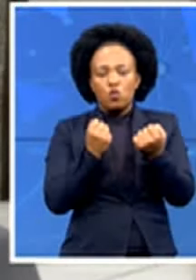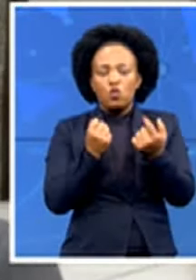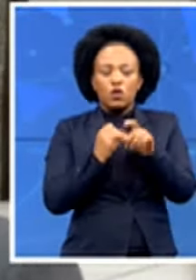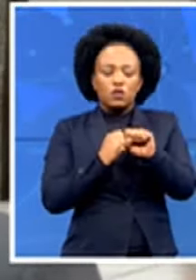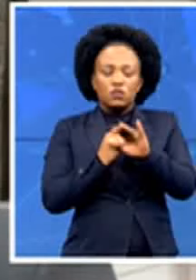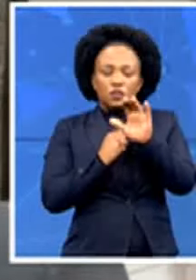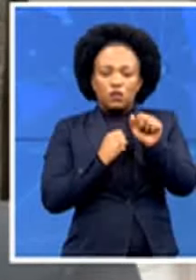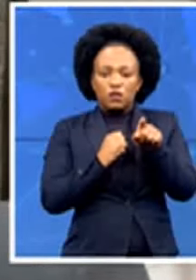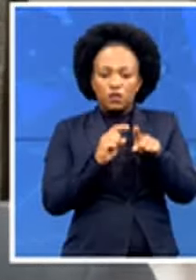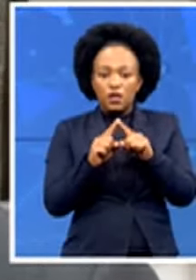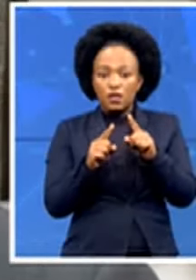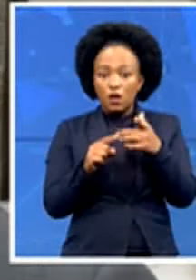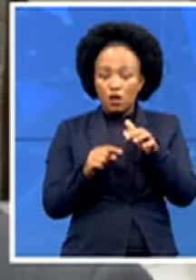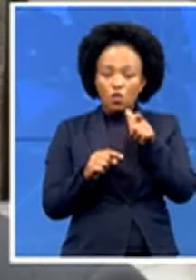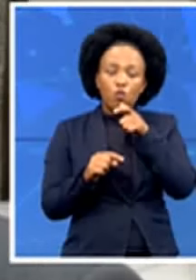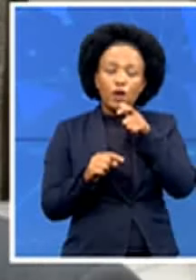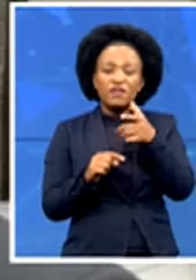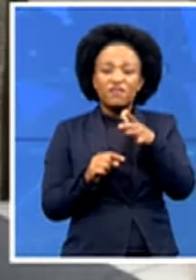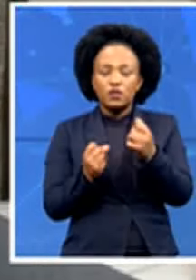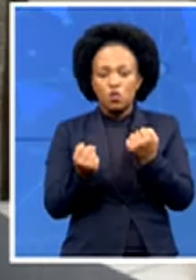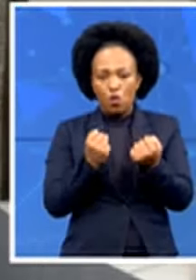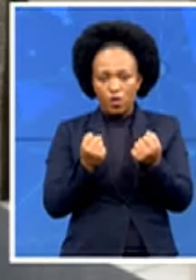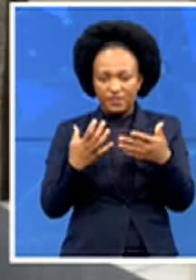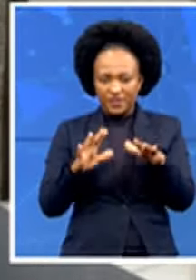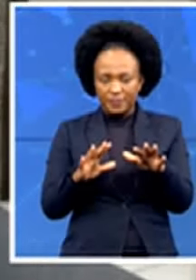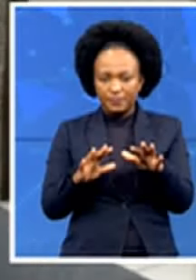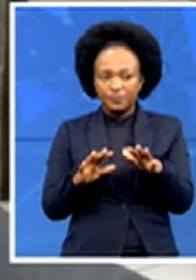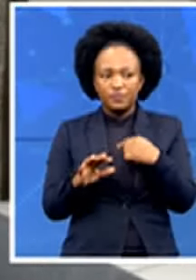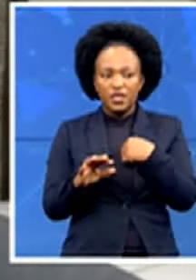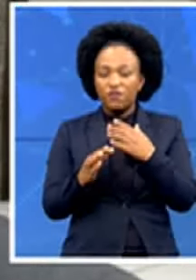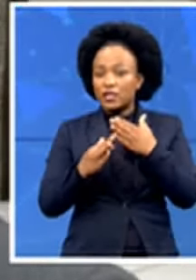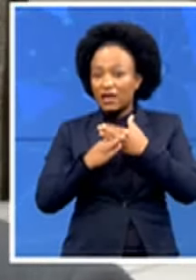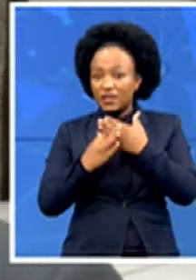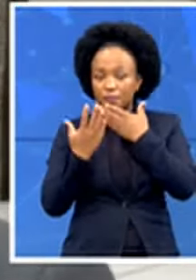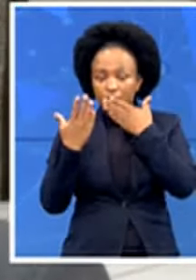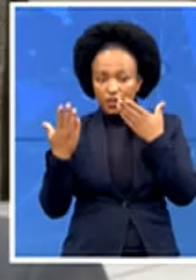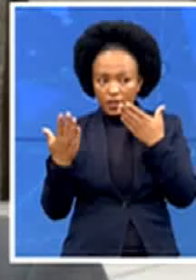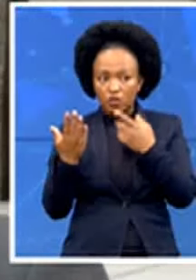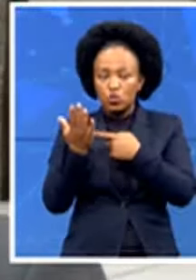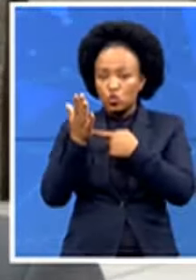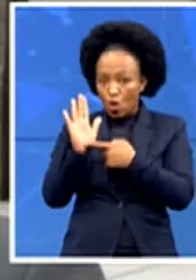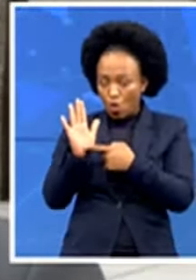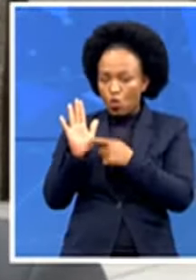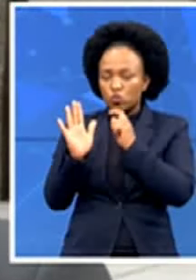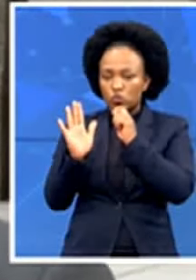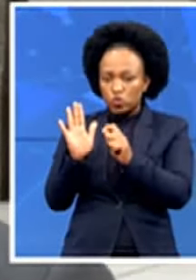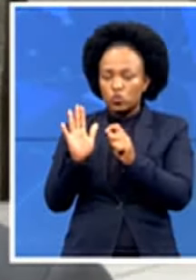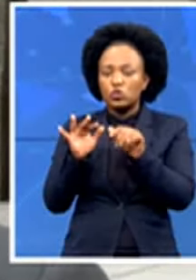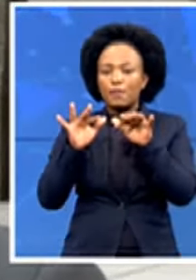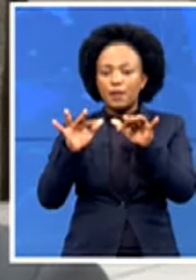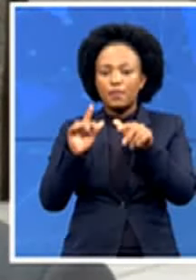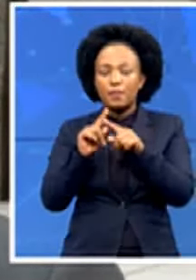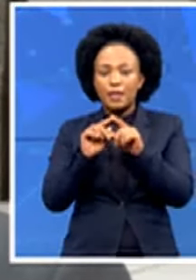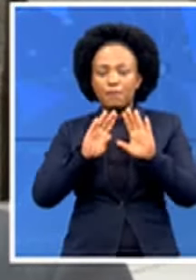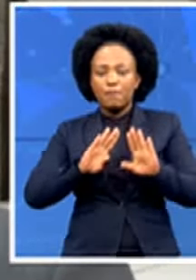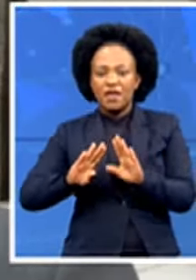and I quote, "Indeed, if we do not intervene immediately to send a clear message to the public that this conduct stands to be rebuked in the strongest